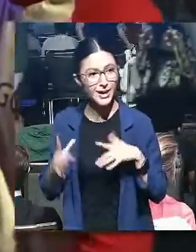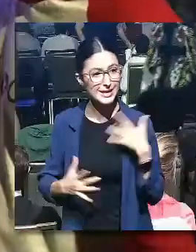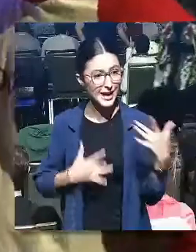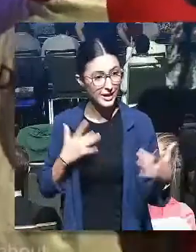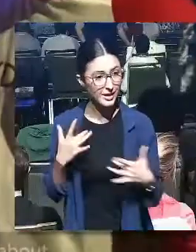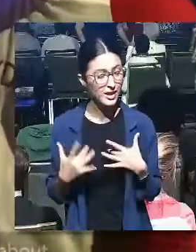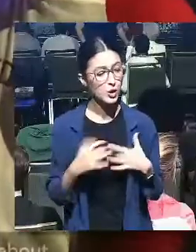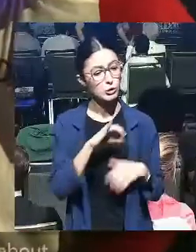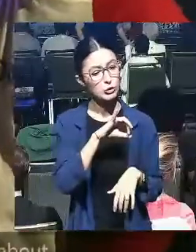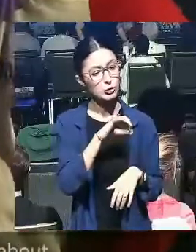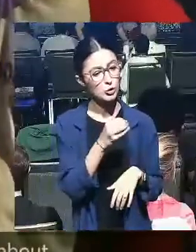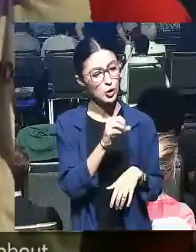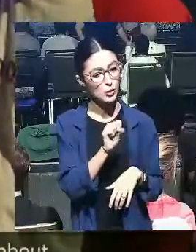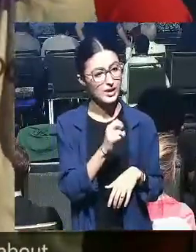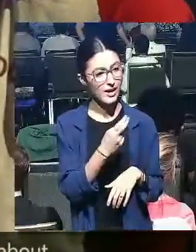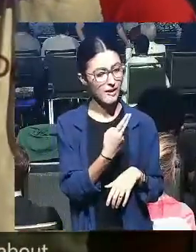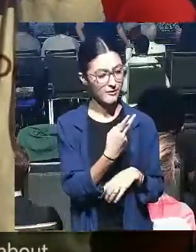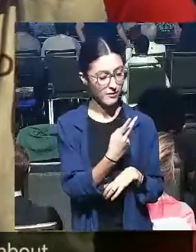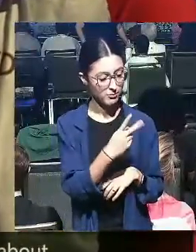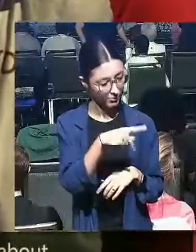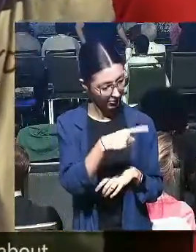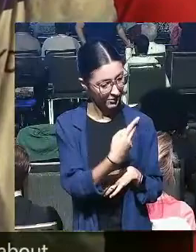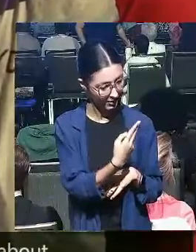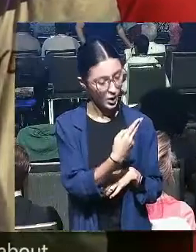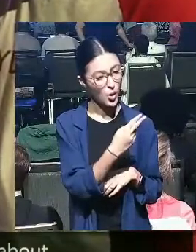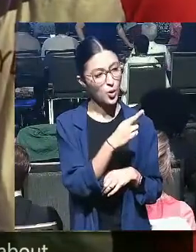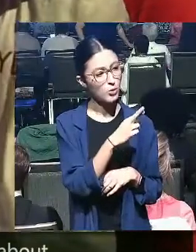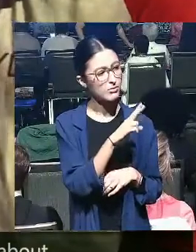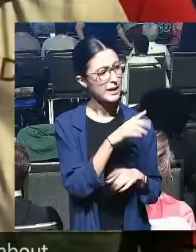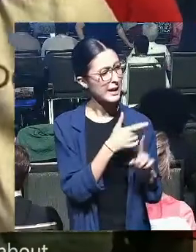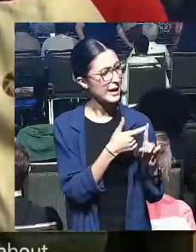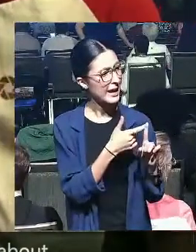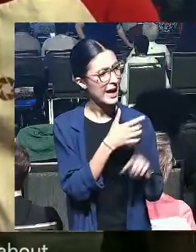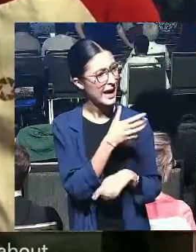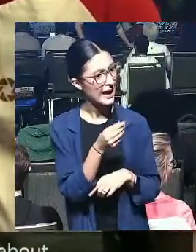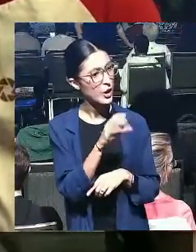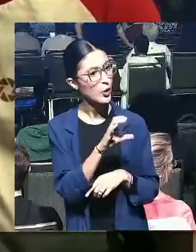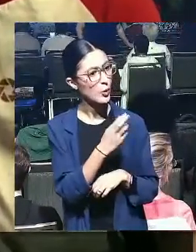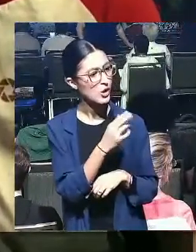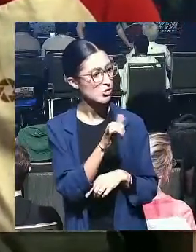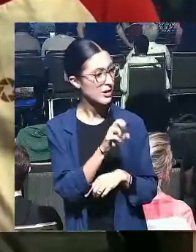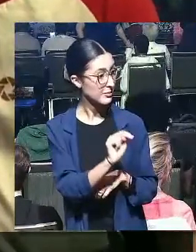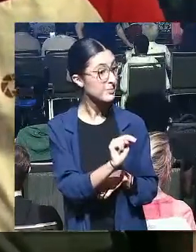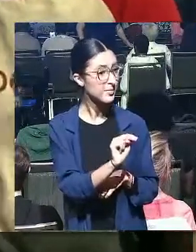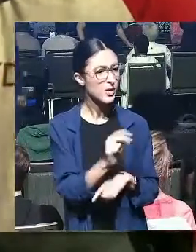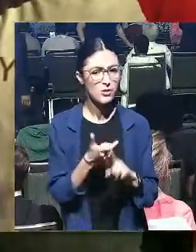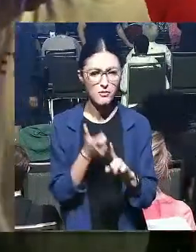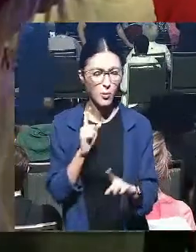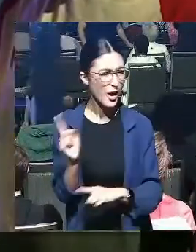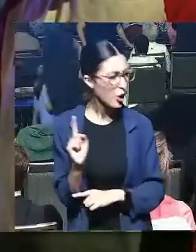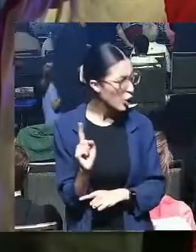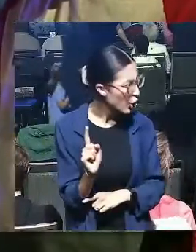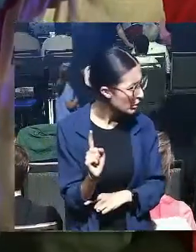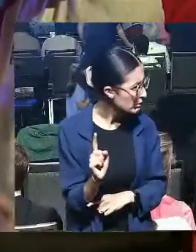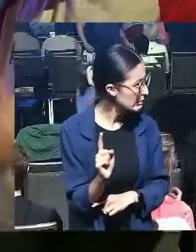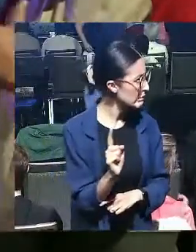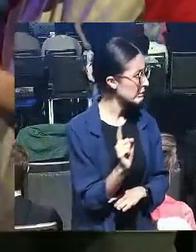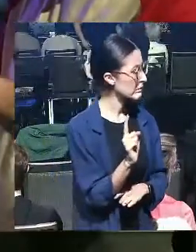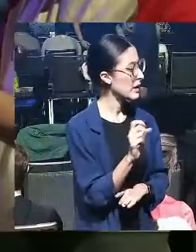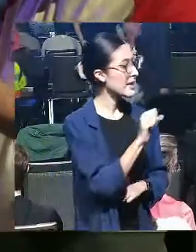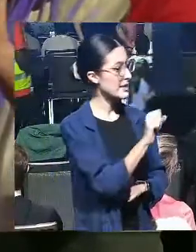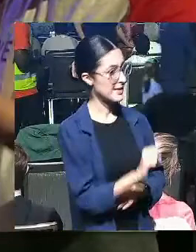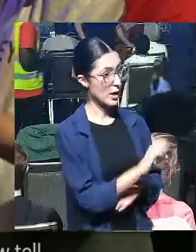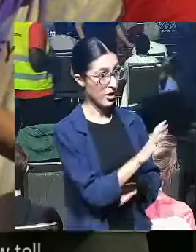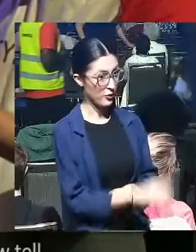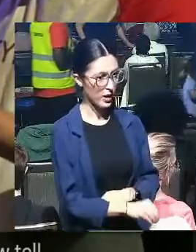Ogbenaya. Where are you guys from? From Johannesburg, South Africa. I'm from Lagos, Nigeria. Awesome. Now tell me, how do you